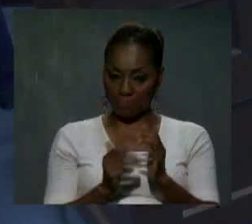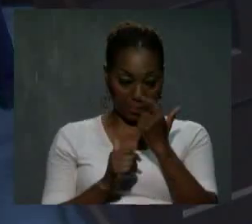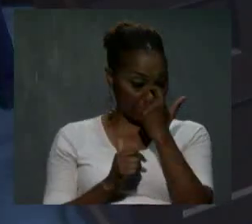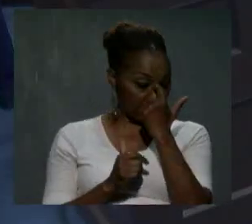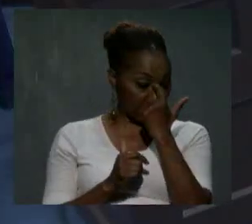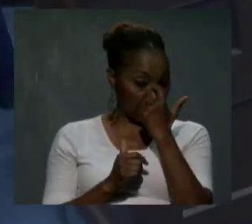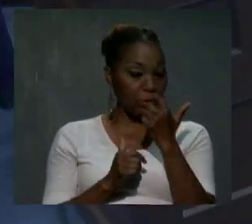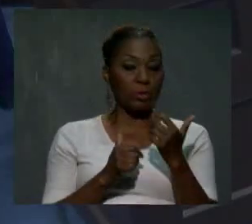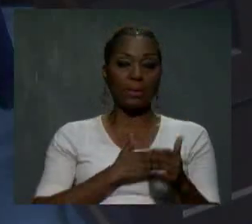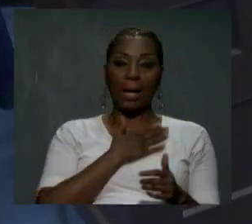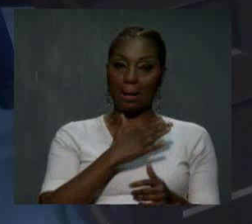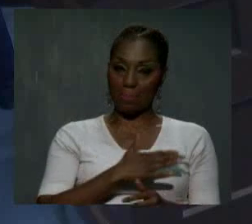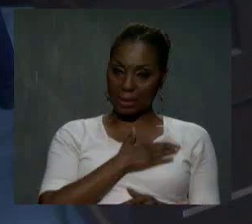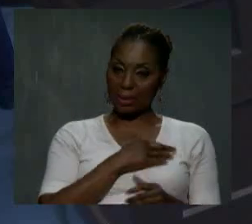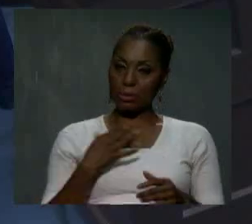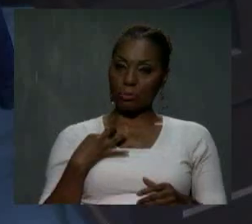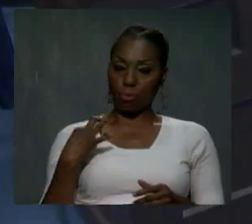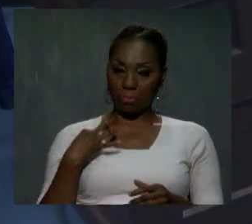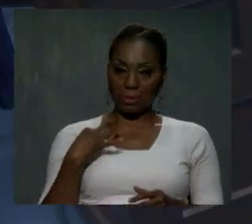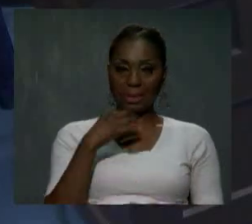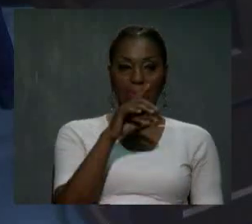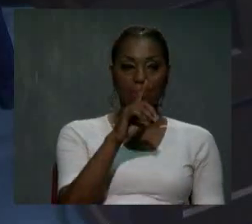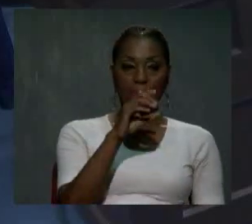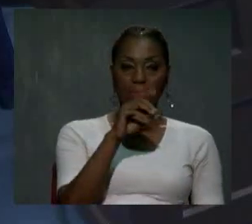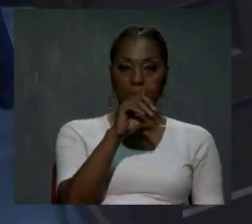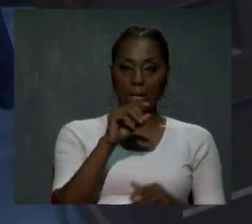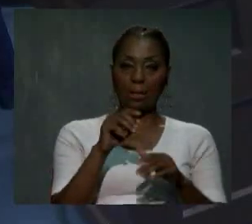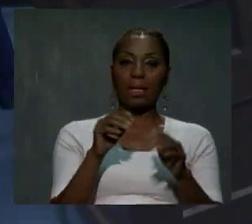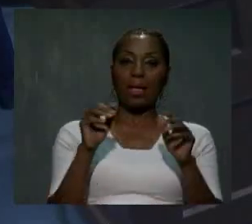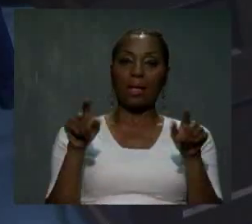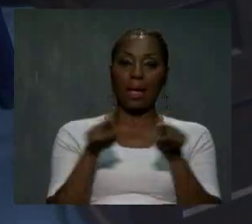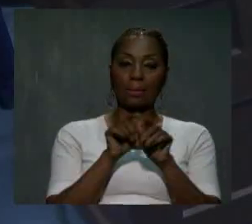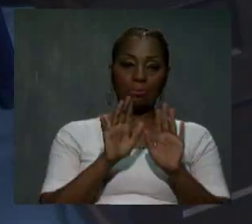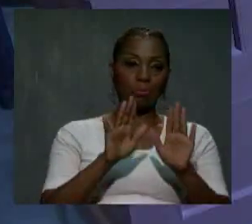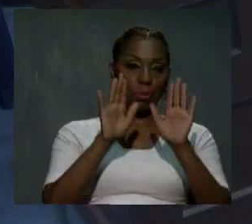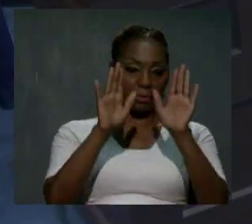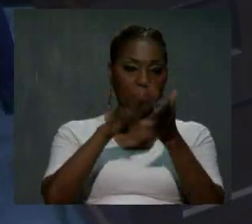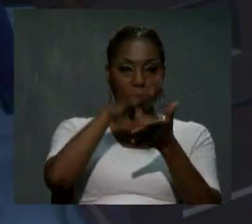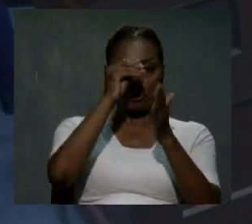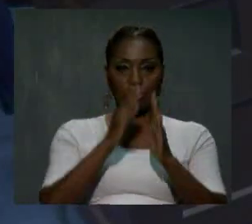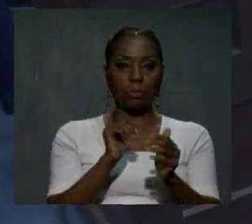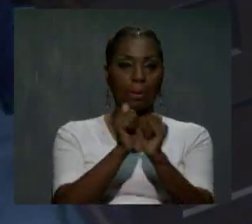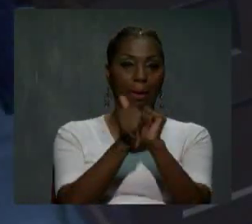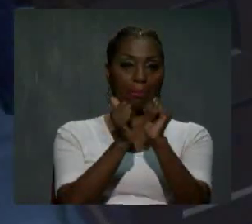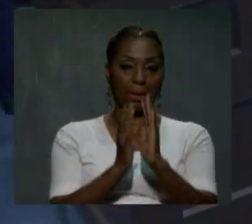Dodd Elementary School as the outstanding Love Your School Fitness Gram Challenge student athlete.